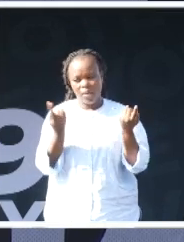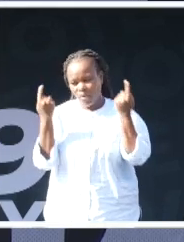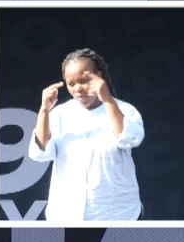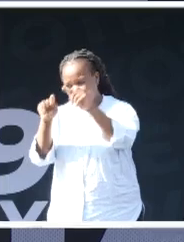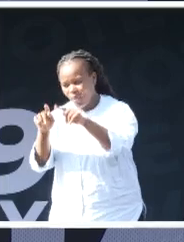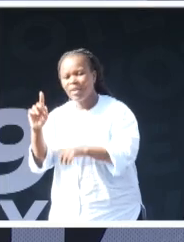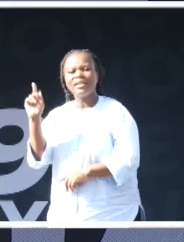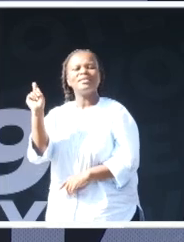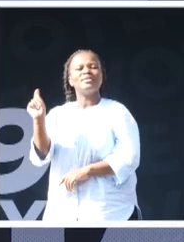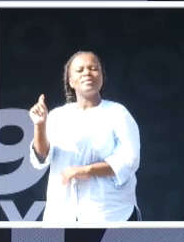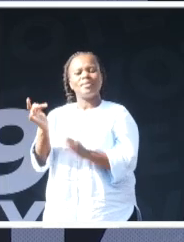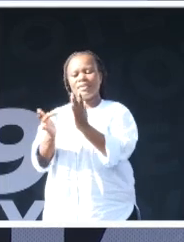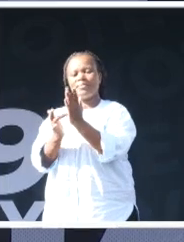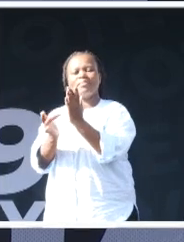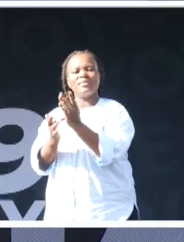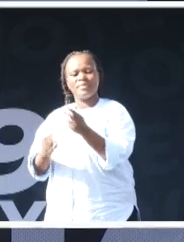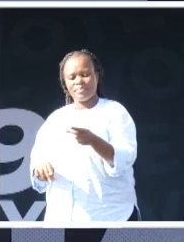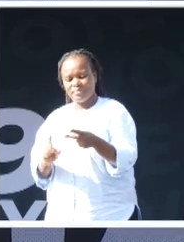Alexander.